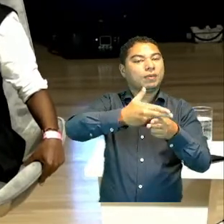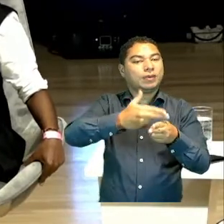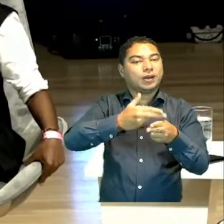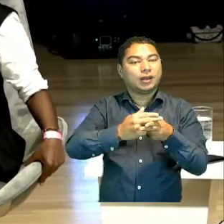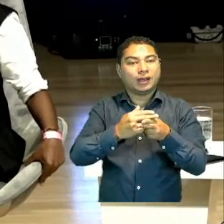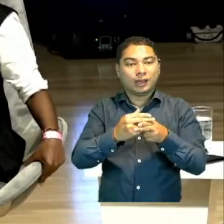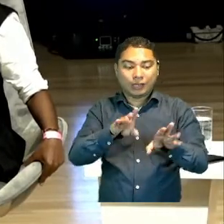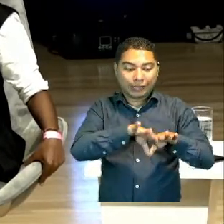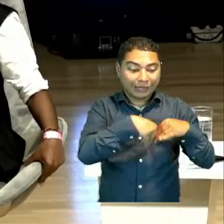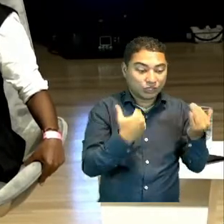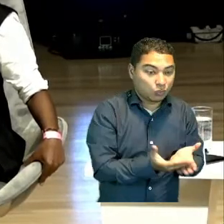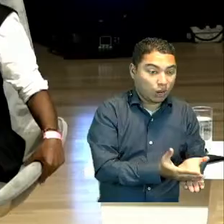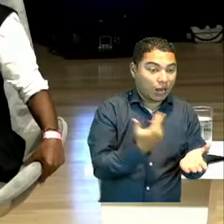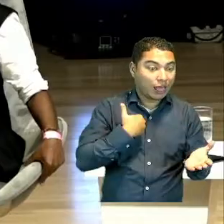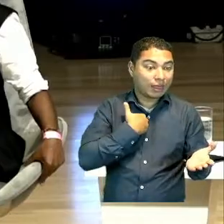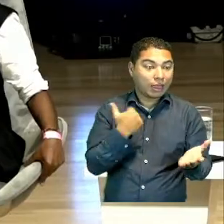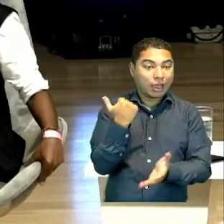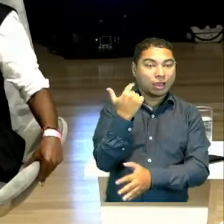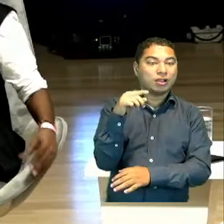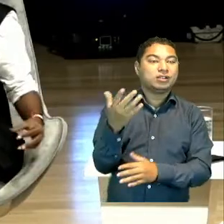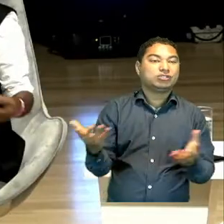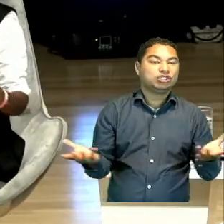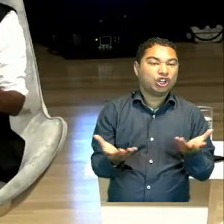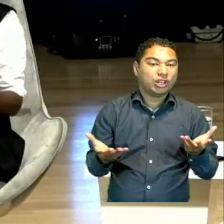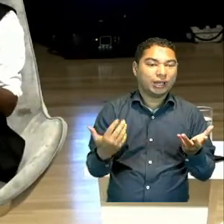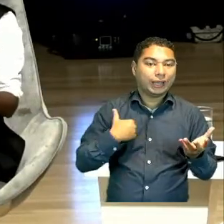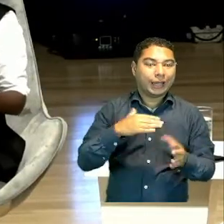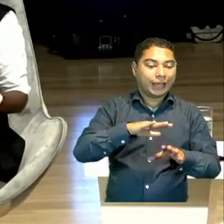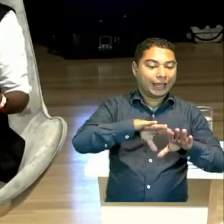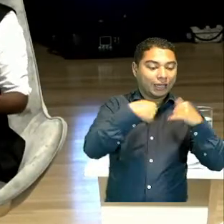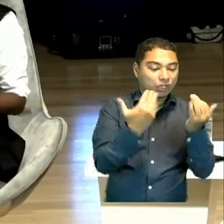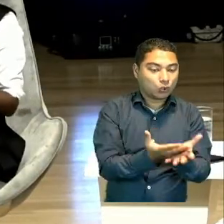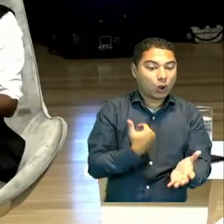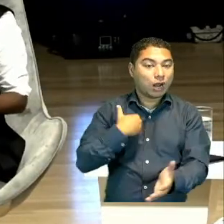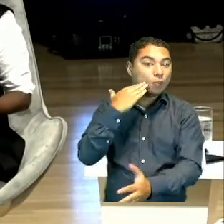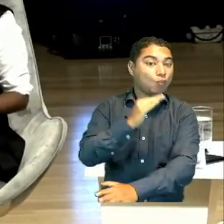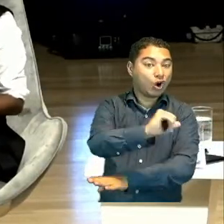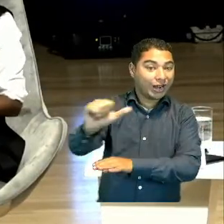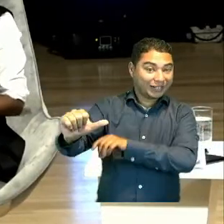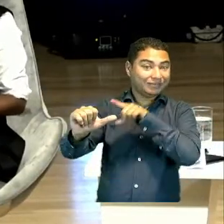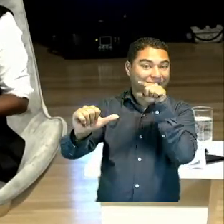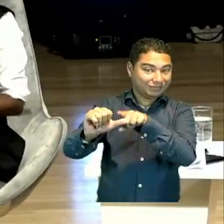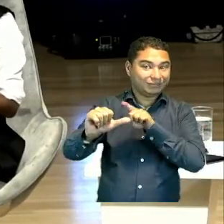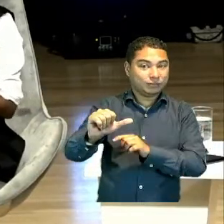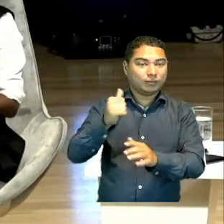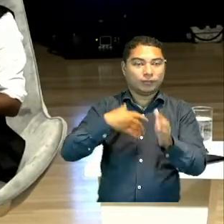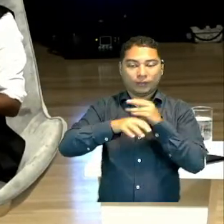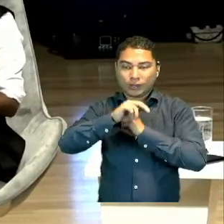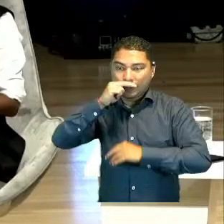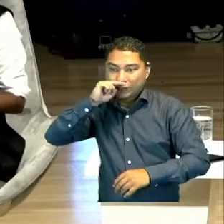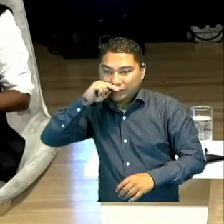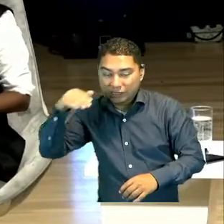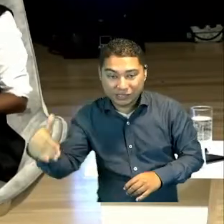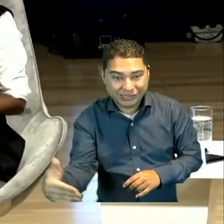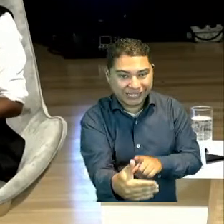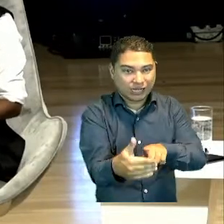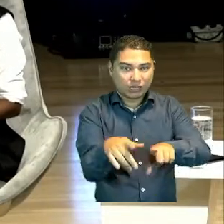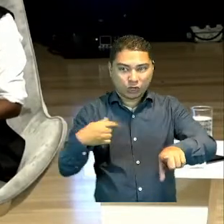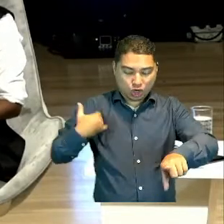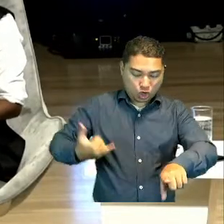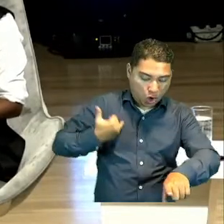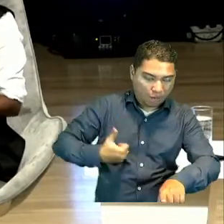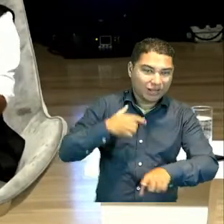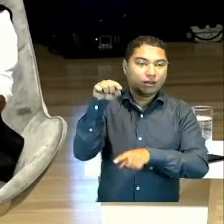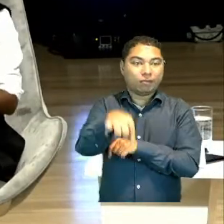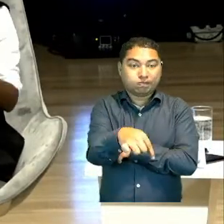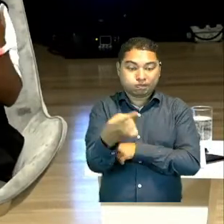be promoted. We call one of these seed beds Afro-Feminist Women of Choco. We're trying to empower young girls from this